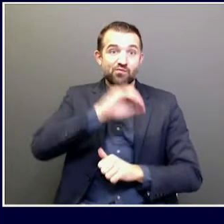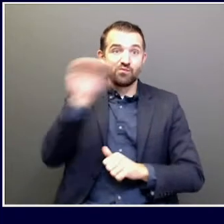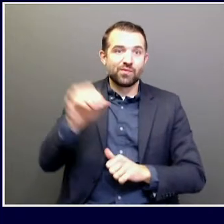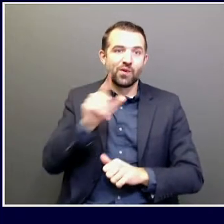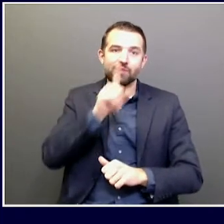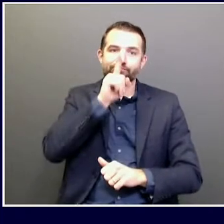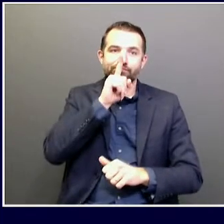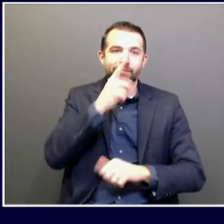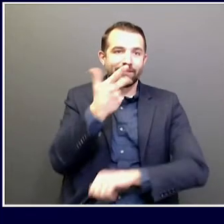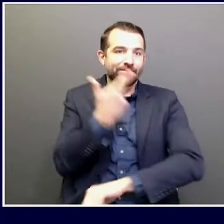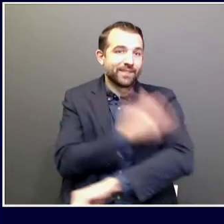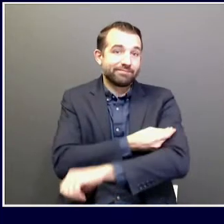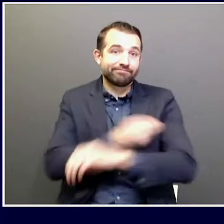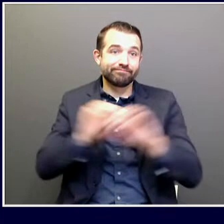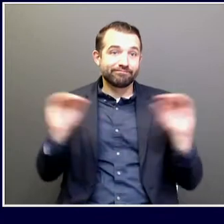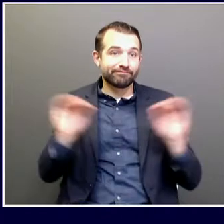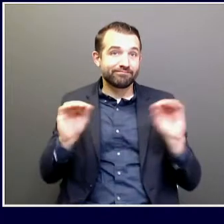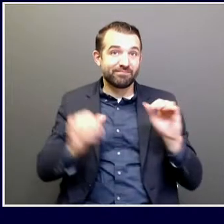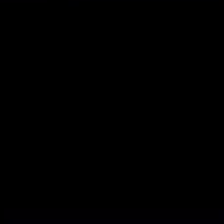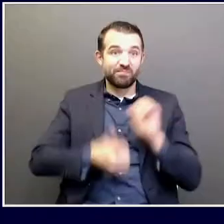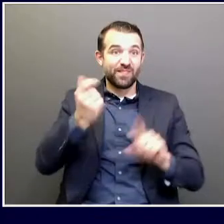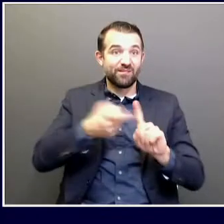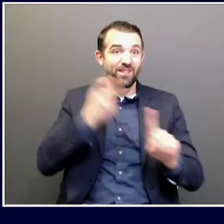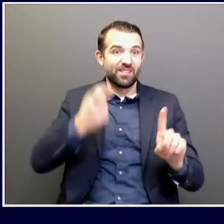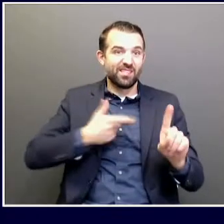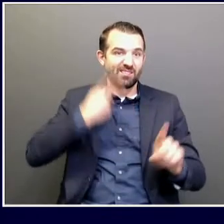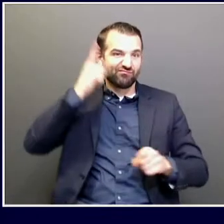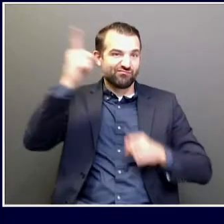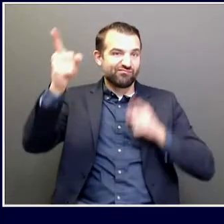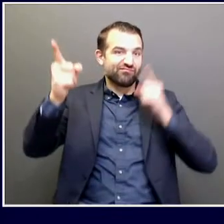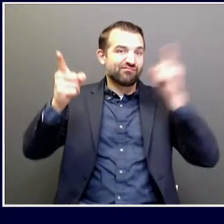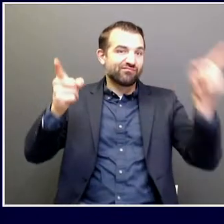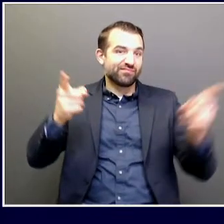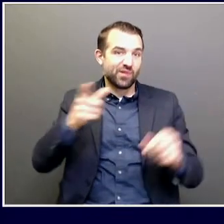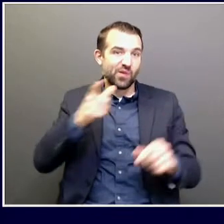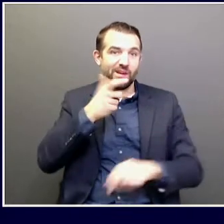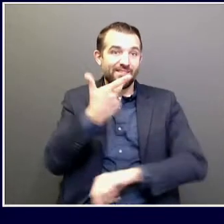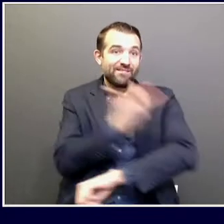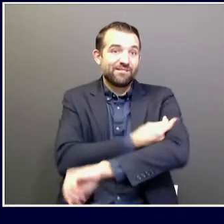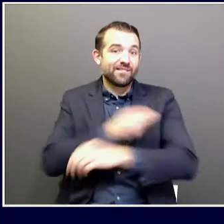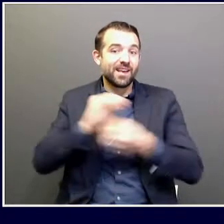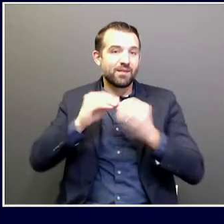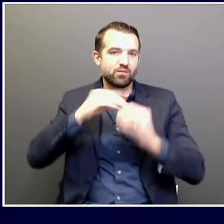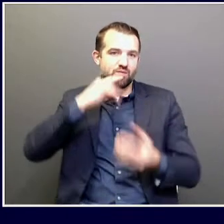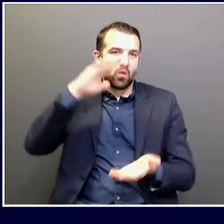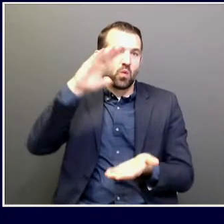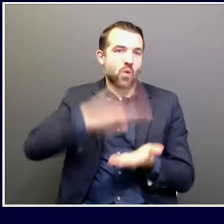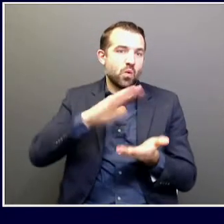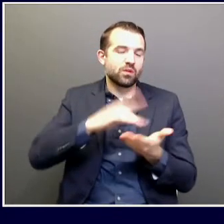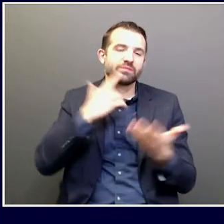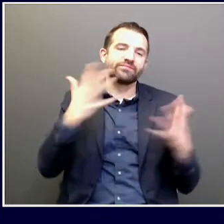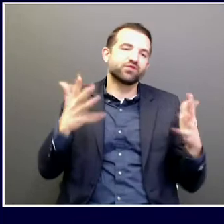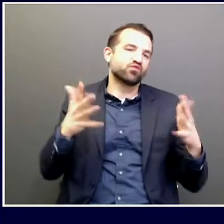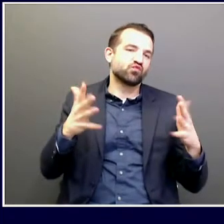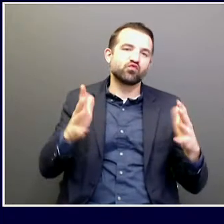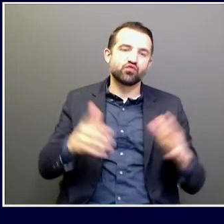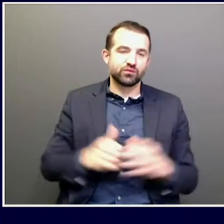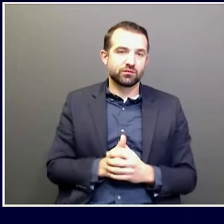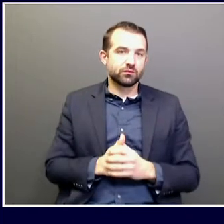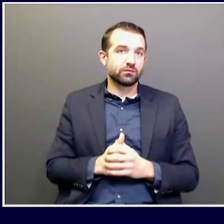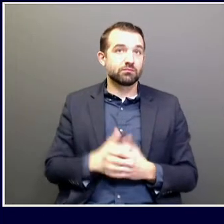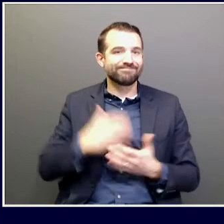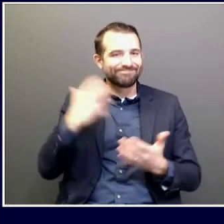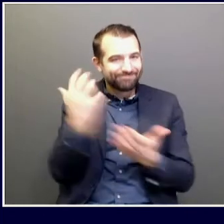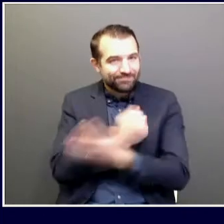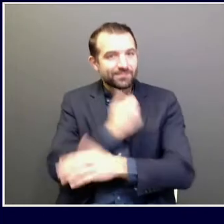lowest. You know, this time of year, Maine people everywhere should be celebrating the holidays, should be at home with